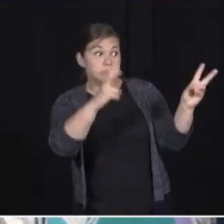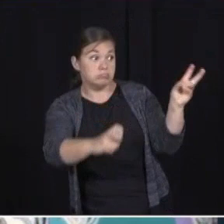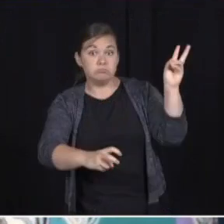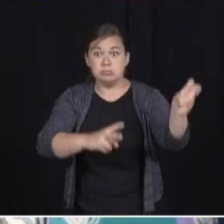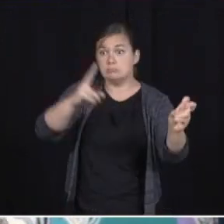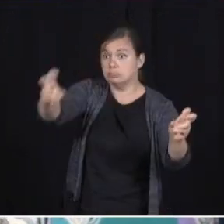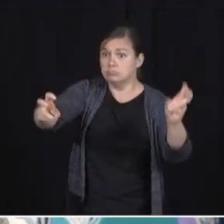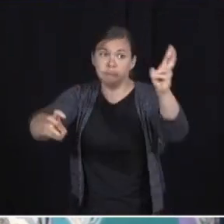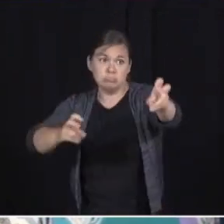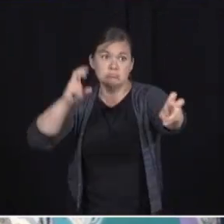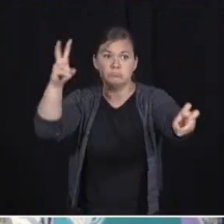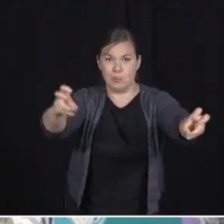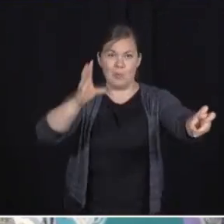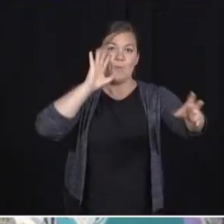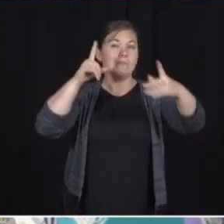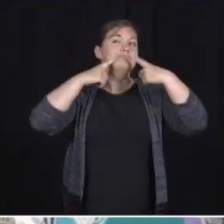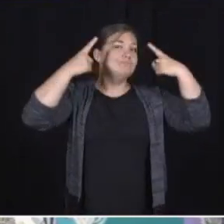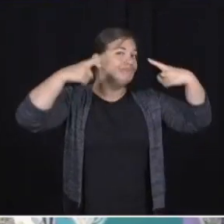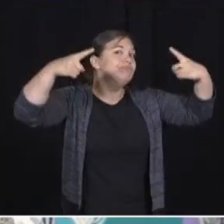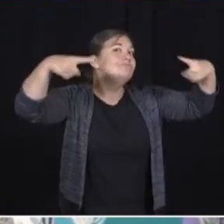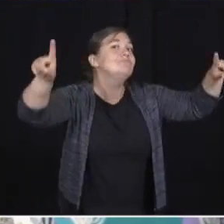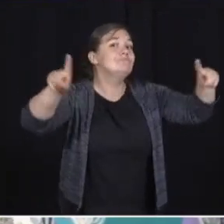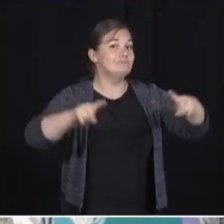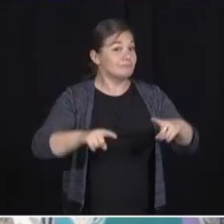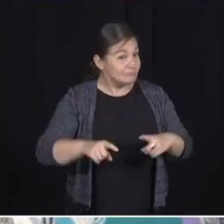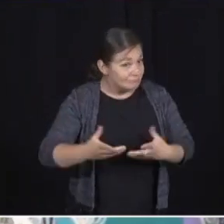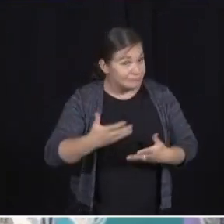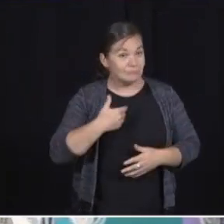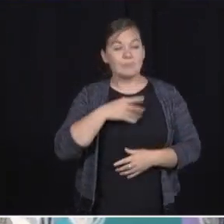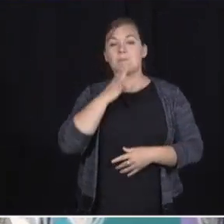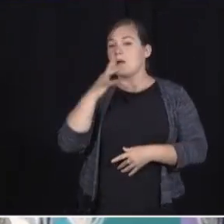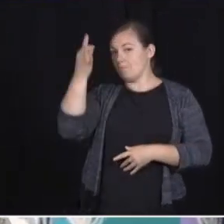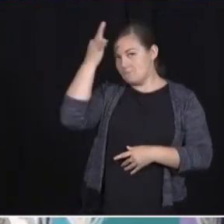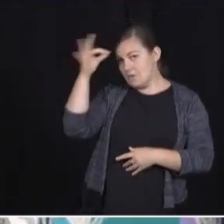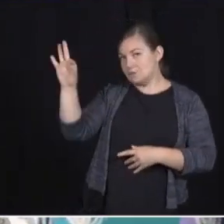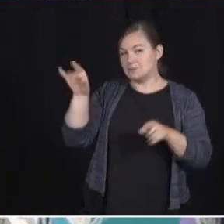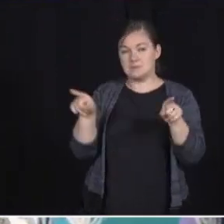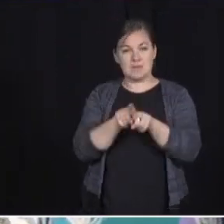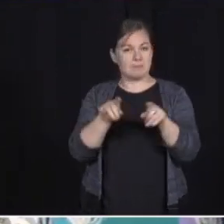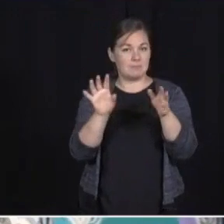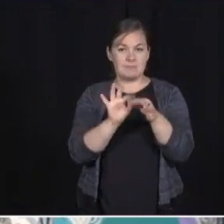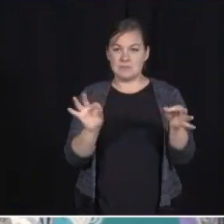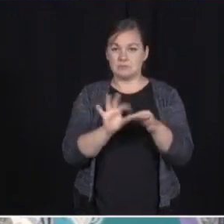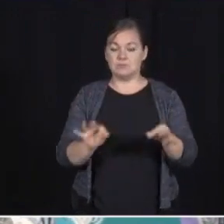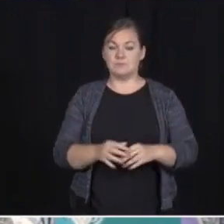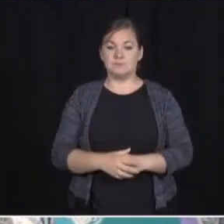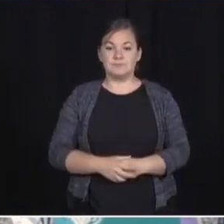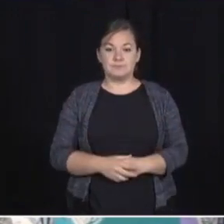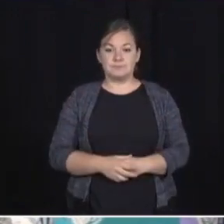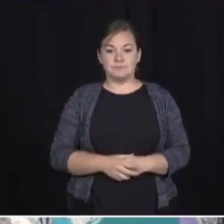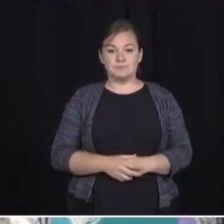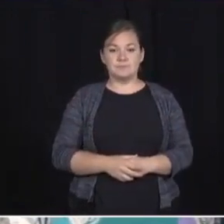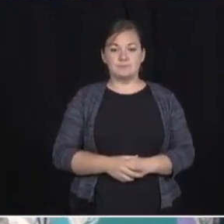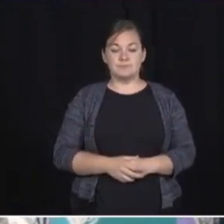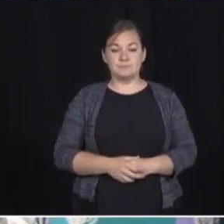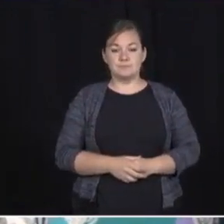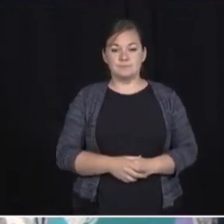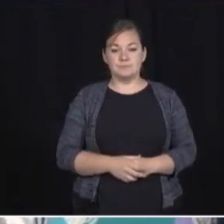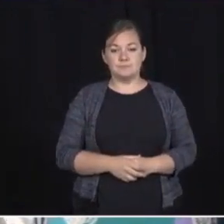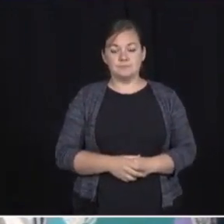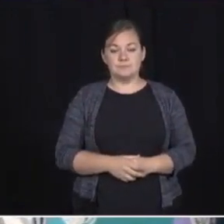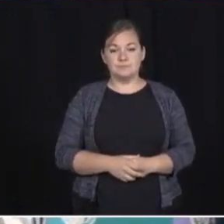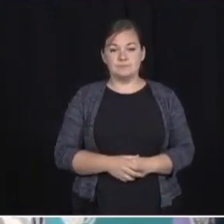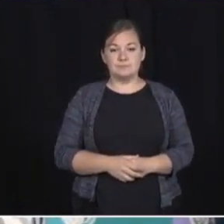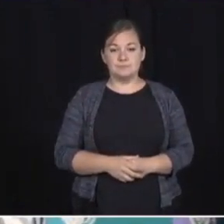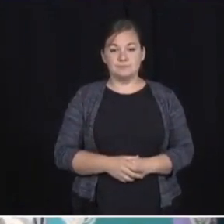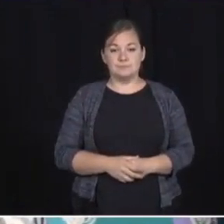Nous encourageons tous les Ontariens à télécharger et à utiliser l'application Alert COVID. Plus